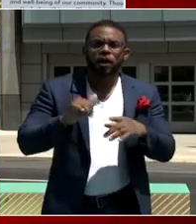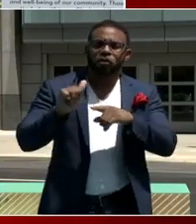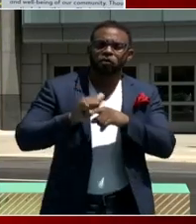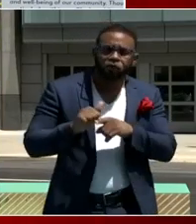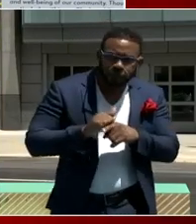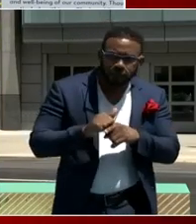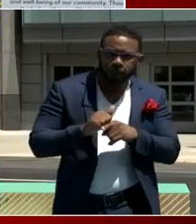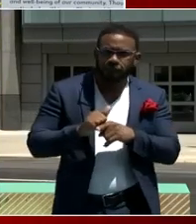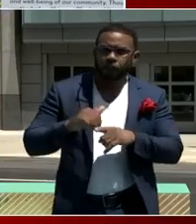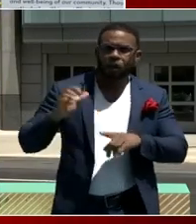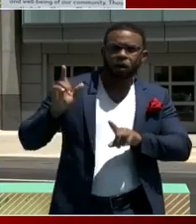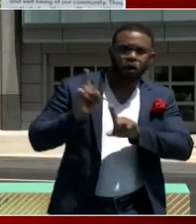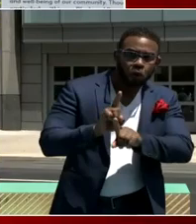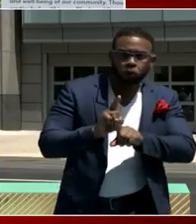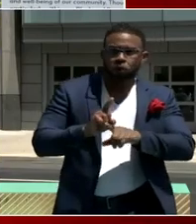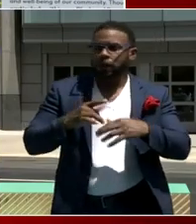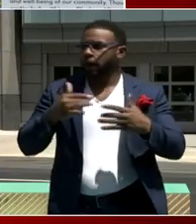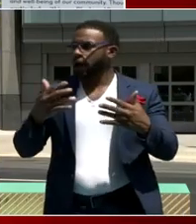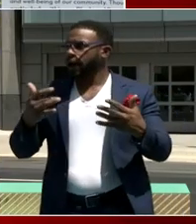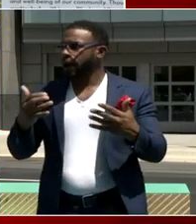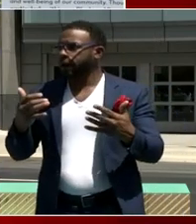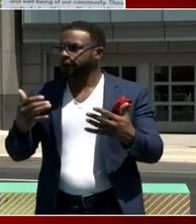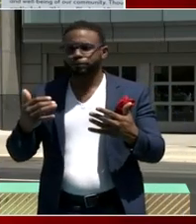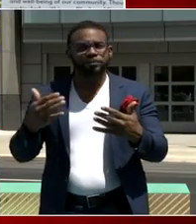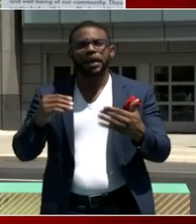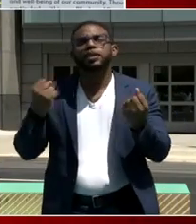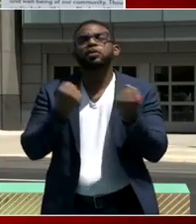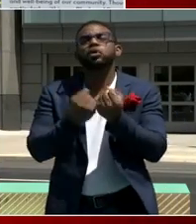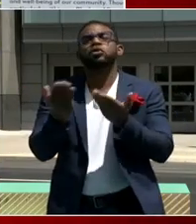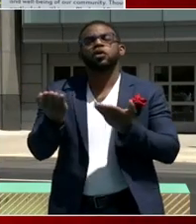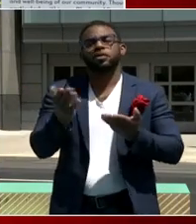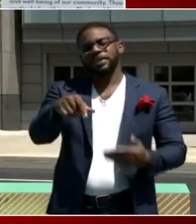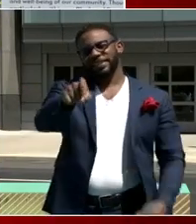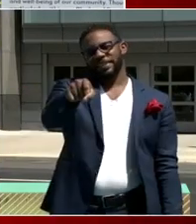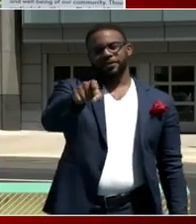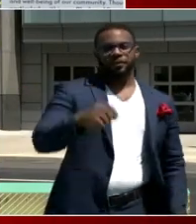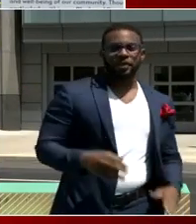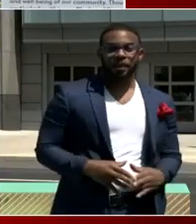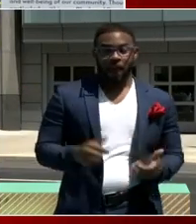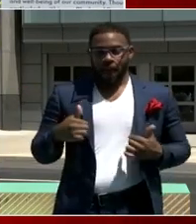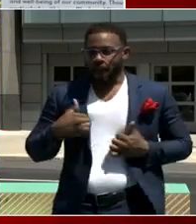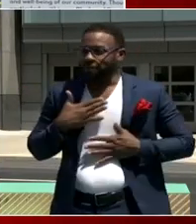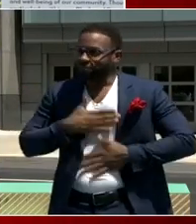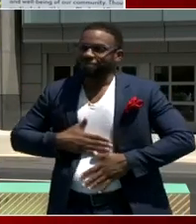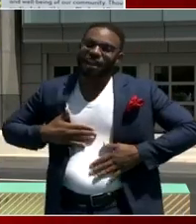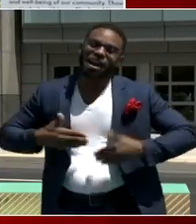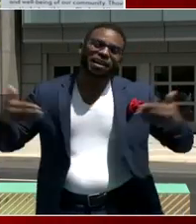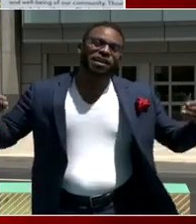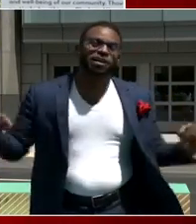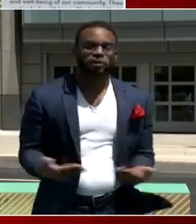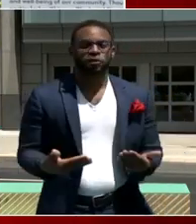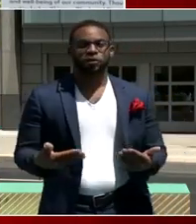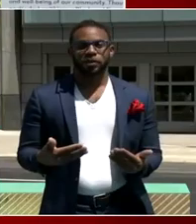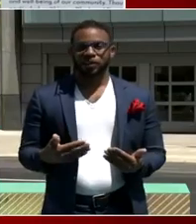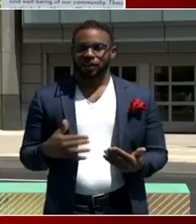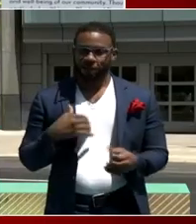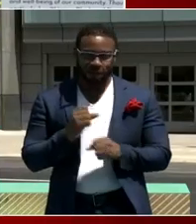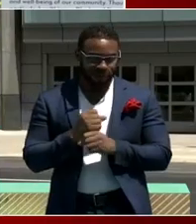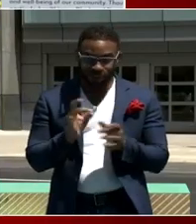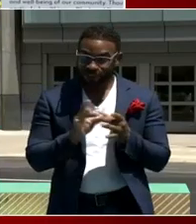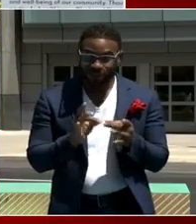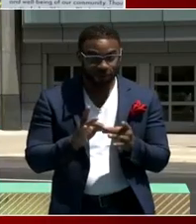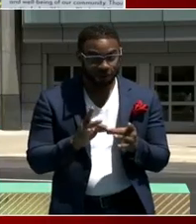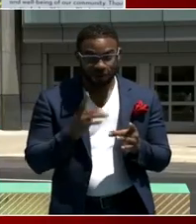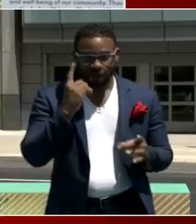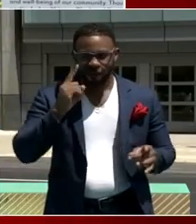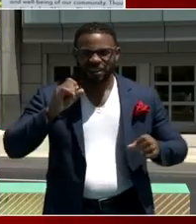training, coaching, and the support services that are needed. I am delighted to introduce, and I'm going to make this statement